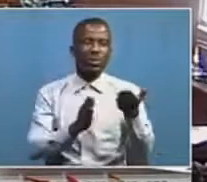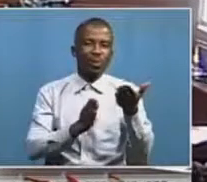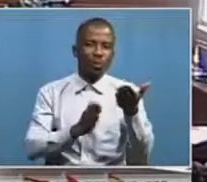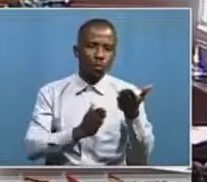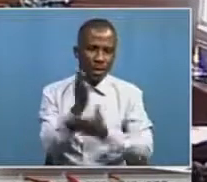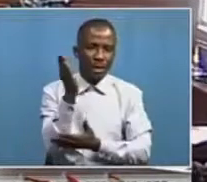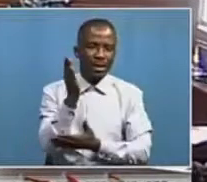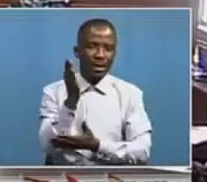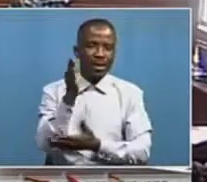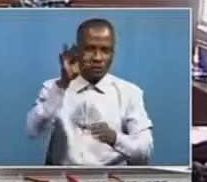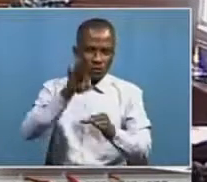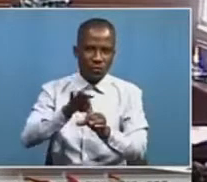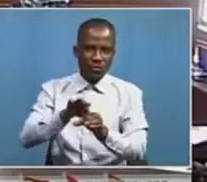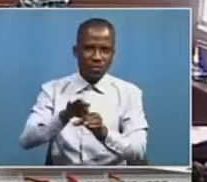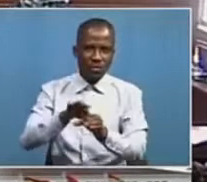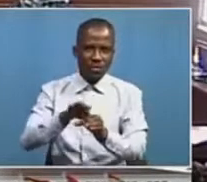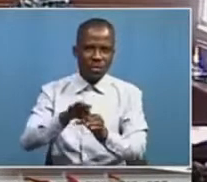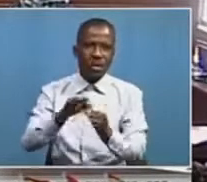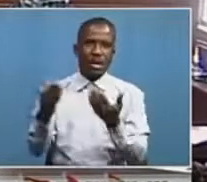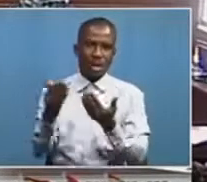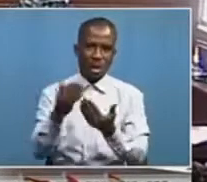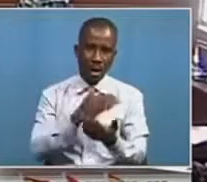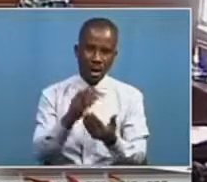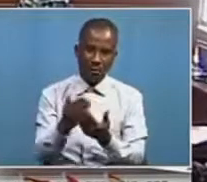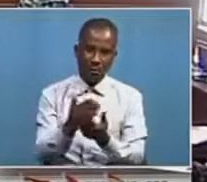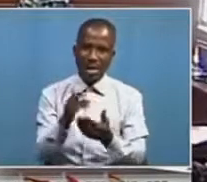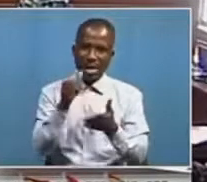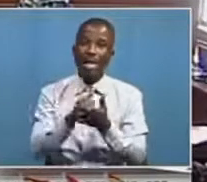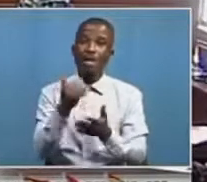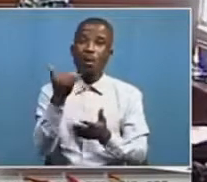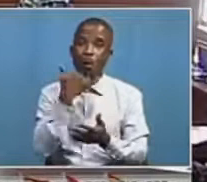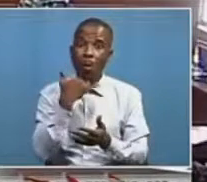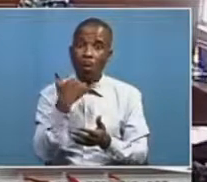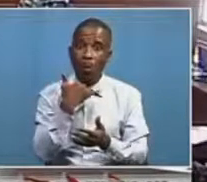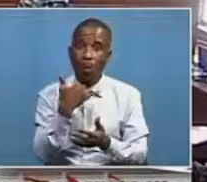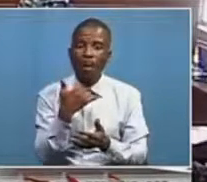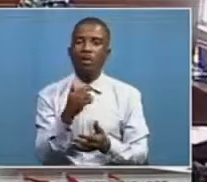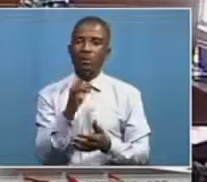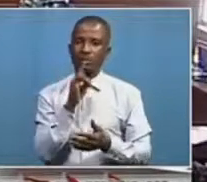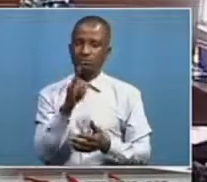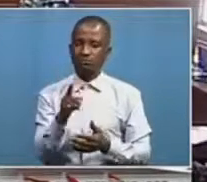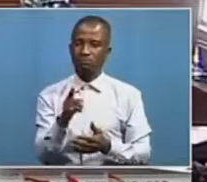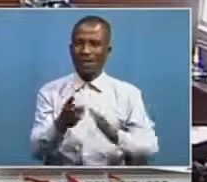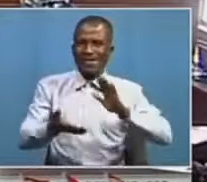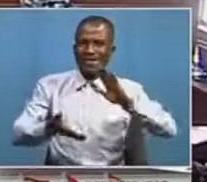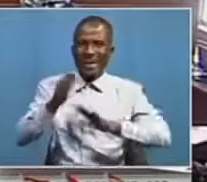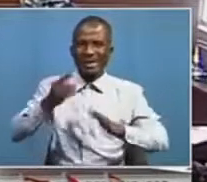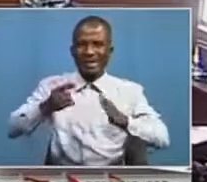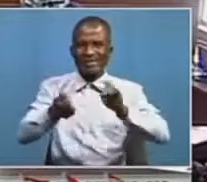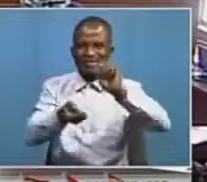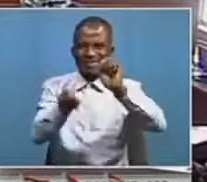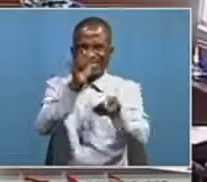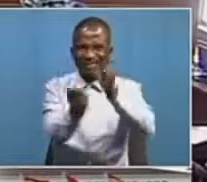cast. However, this error was immediately corrected, and the correct figure mentioned in a press